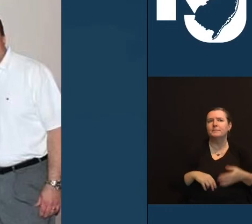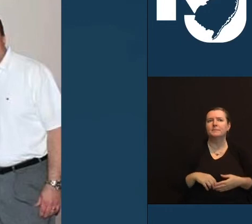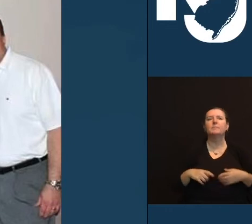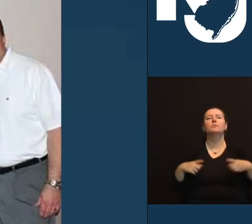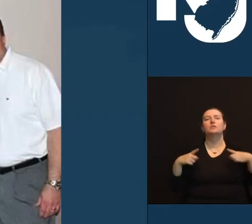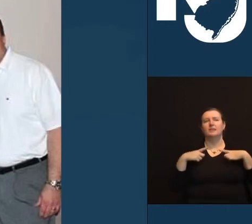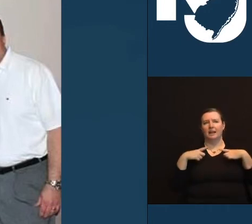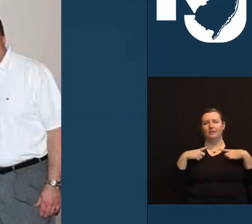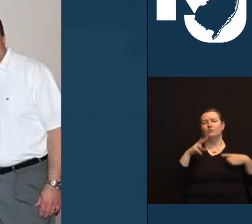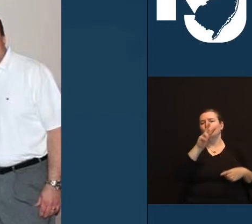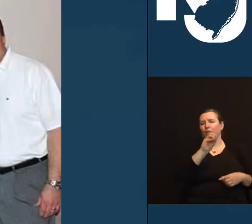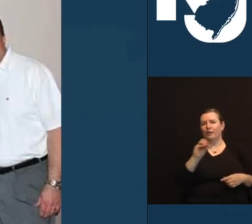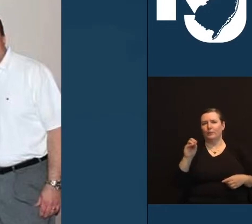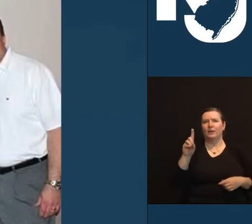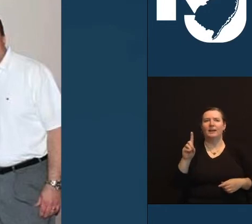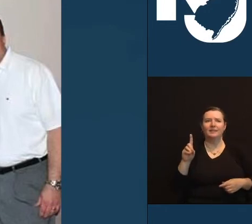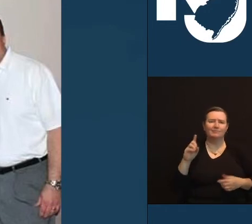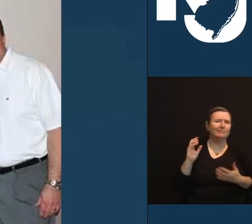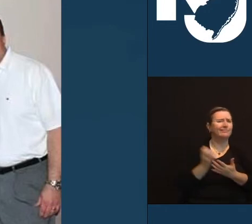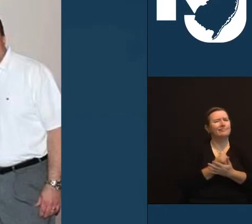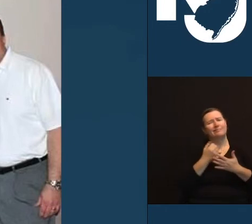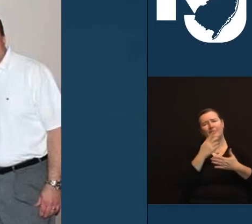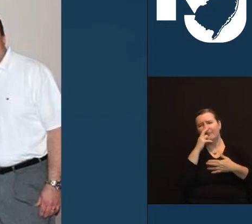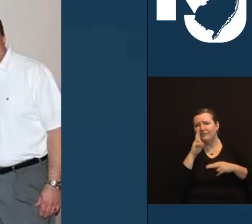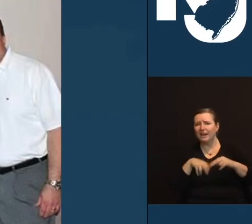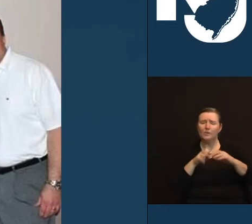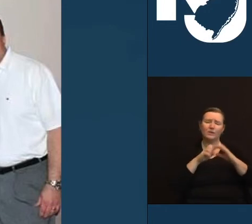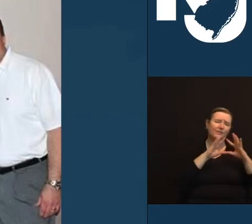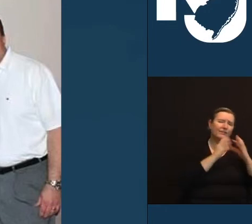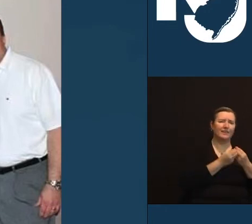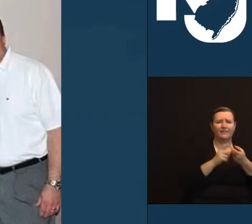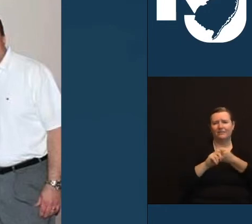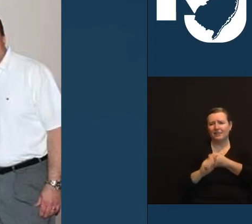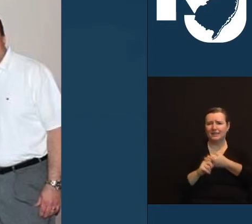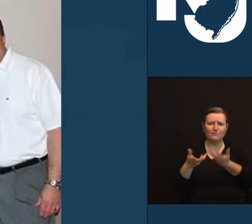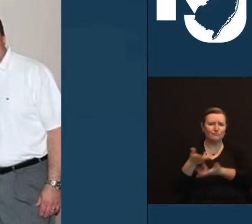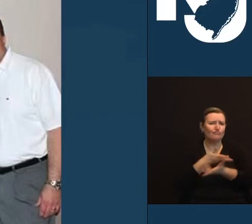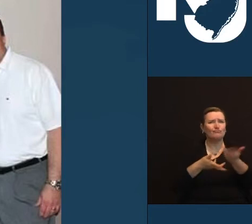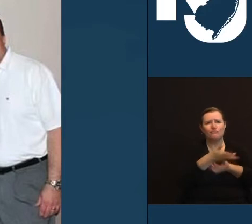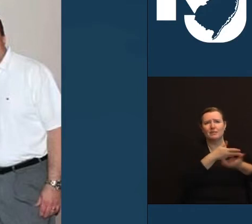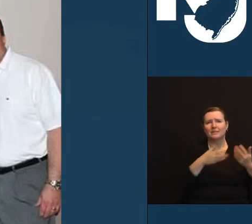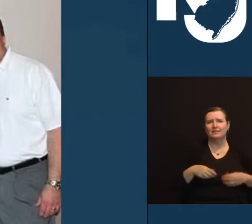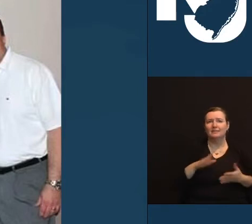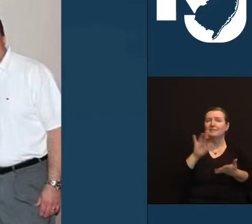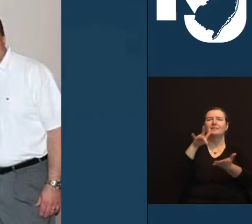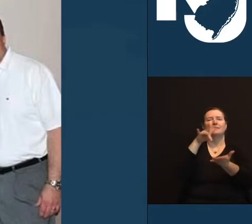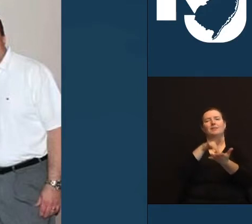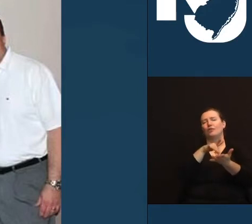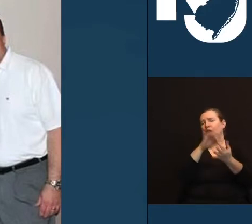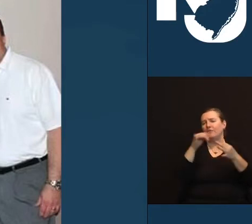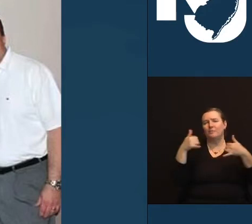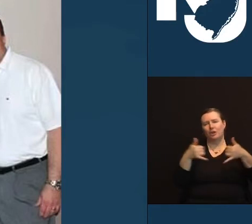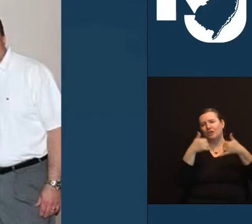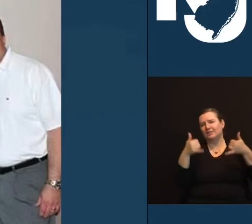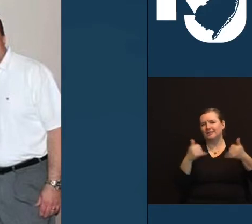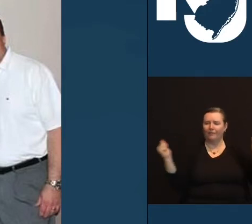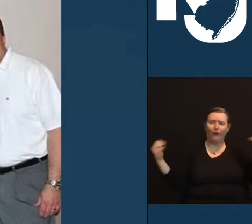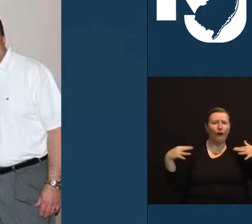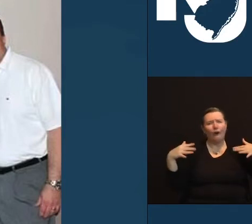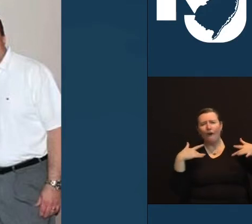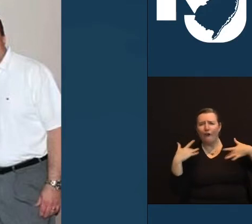having fun with her family and friends. They remember her as the center of every party and family gathering, and I know her